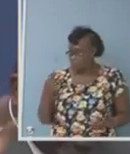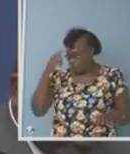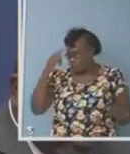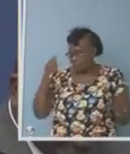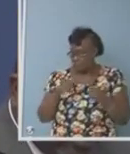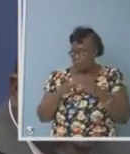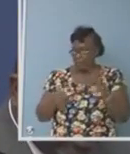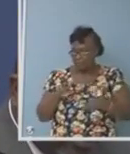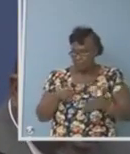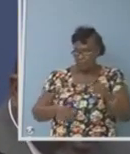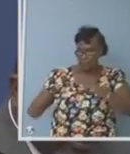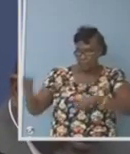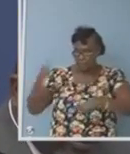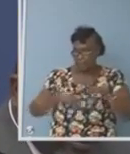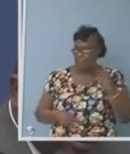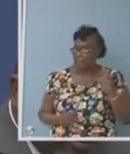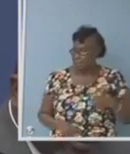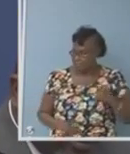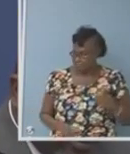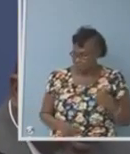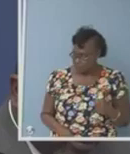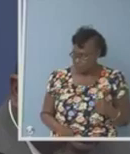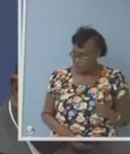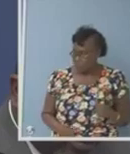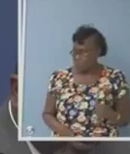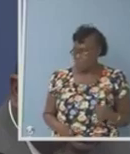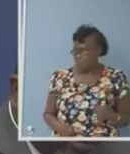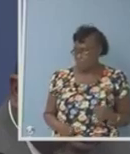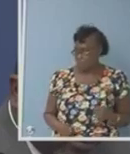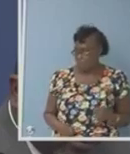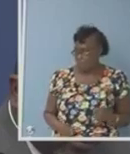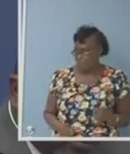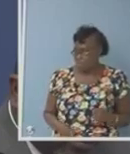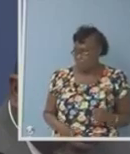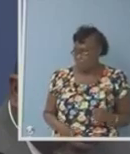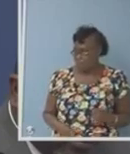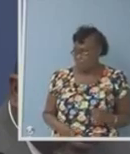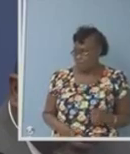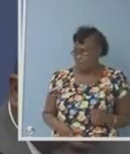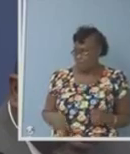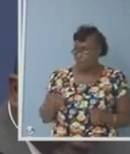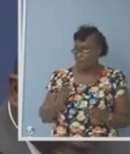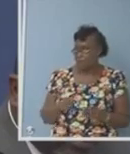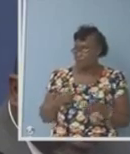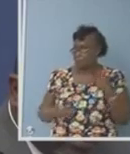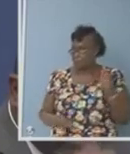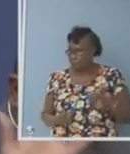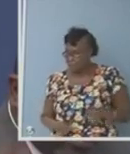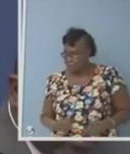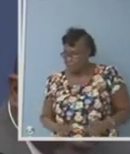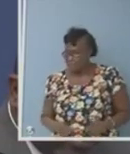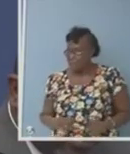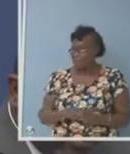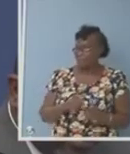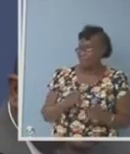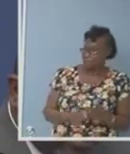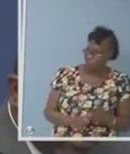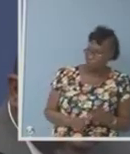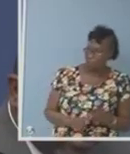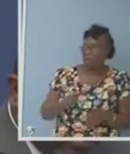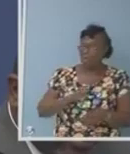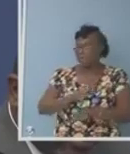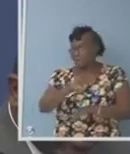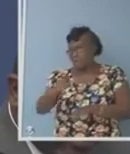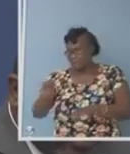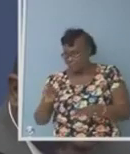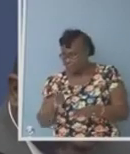are coming in, whether it be through the international, whether it be through the ports in Trinidad, from international, and